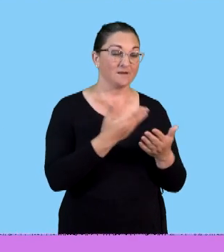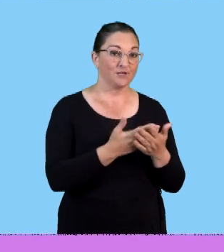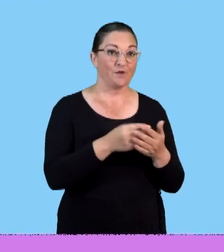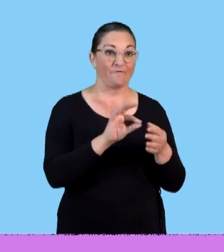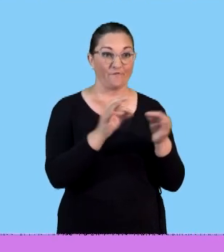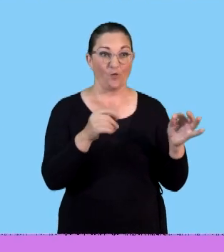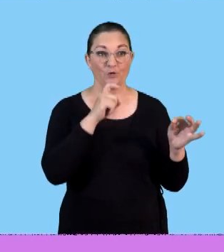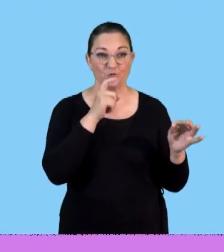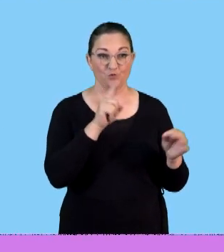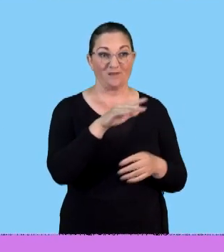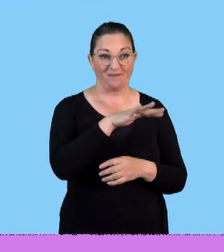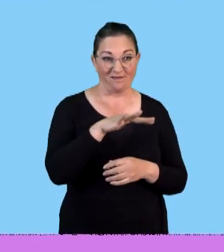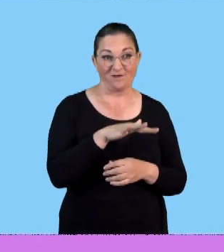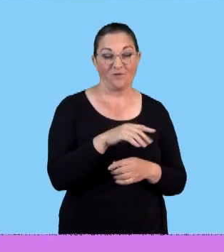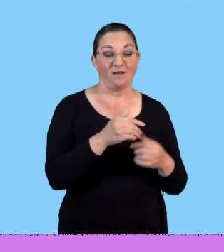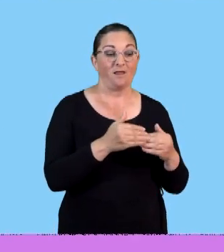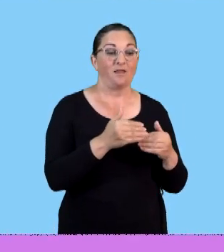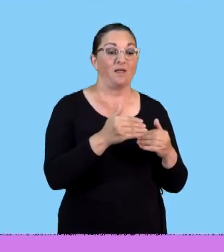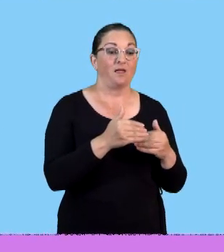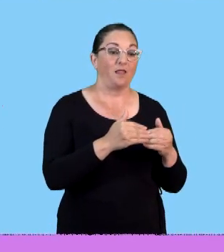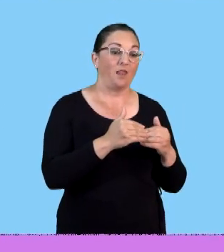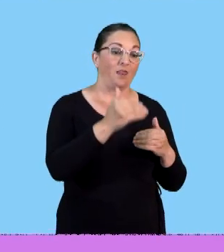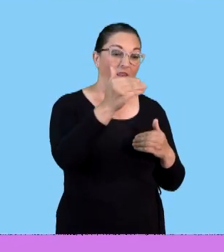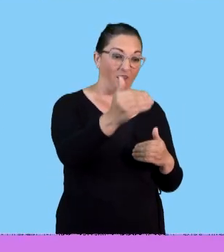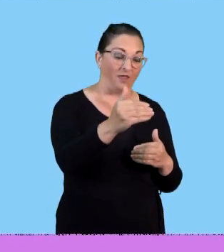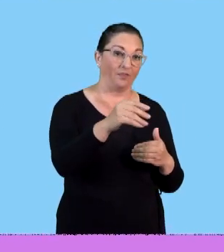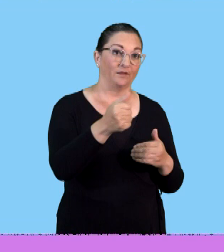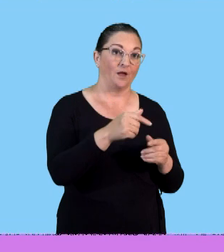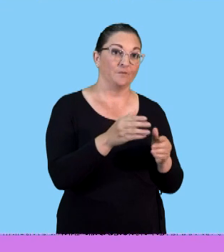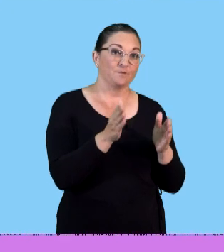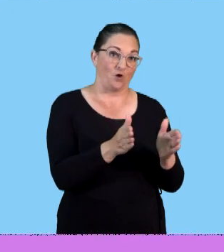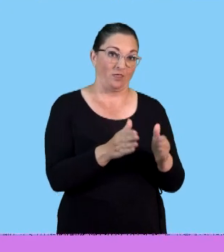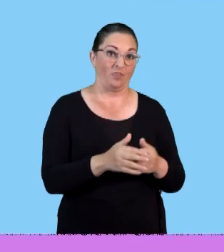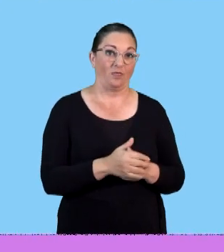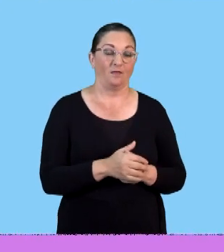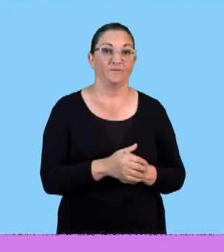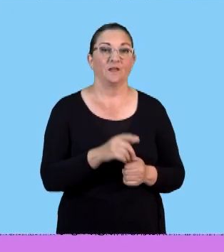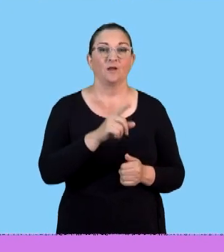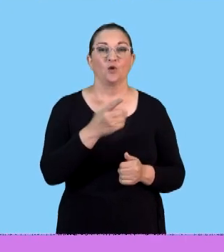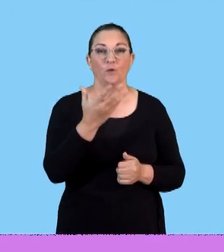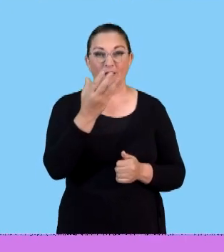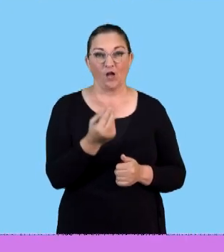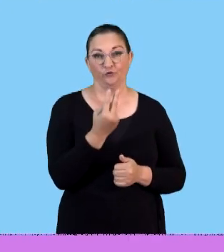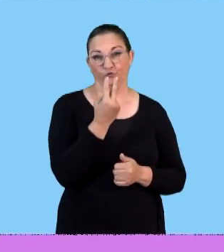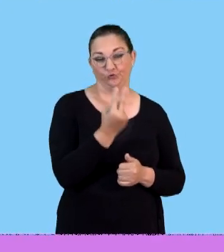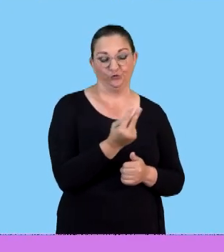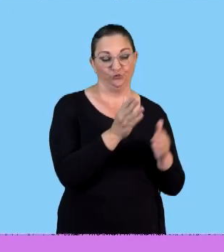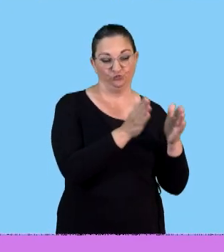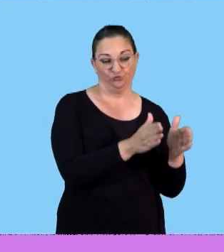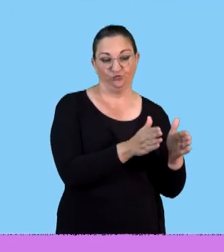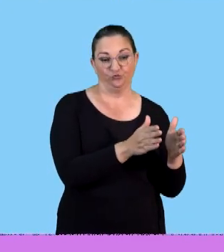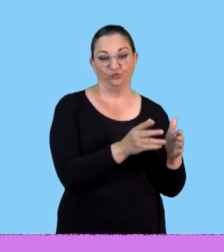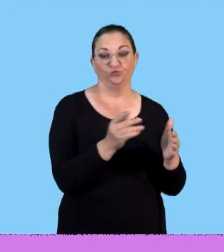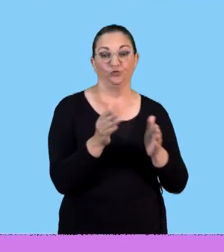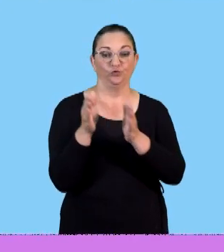length times breadth. Now guys, as I've indicated, remember we have 2 types of cabinets here. So I'll start off with the